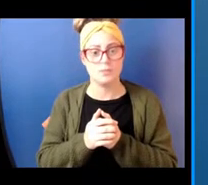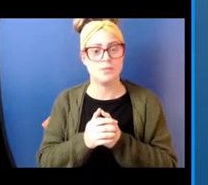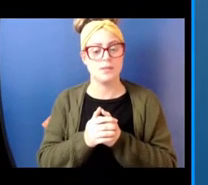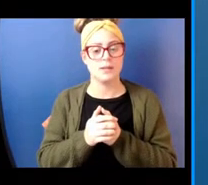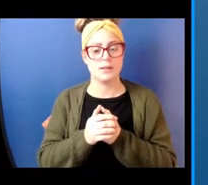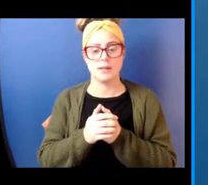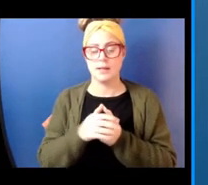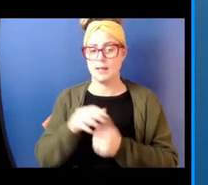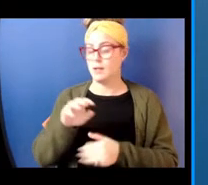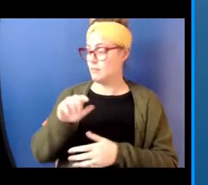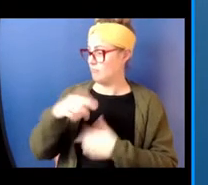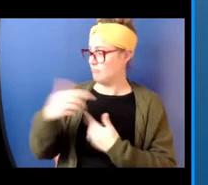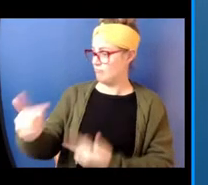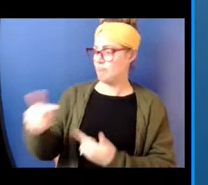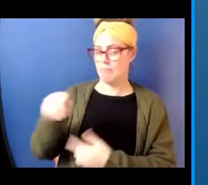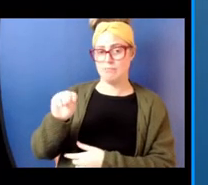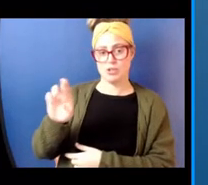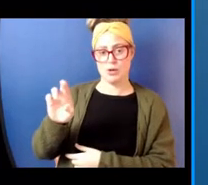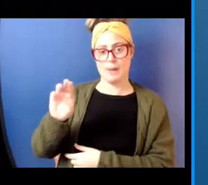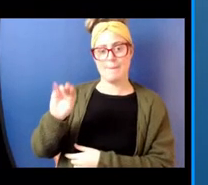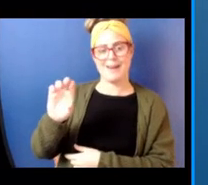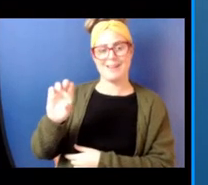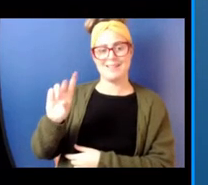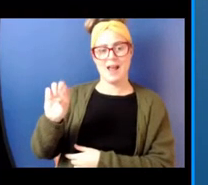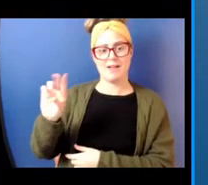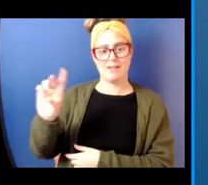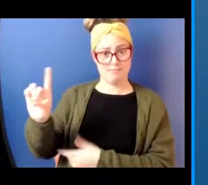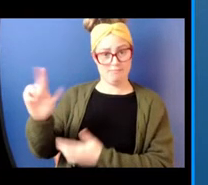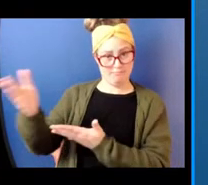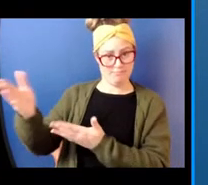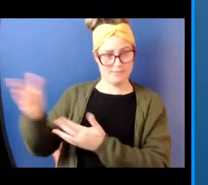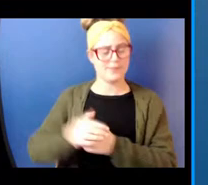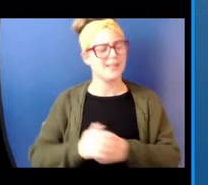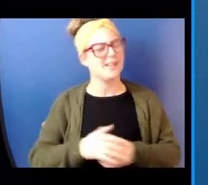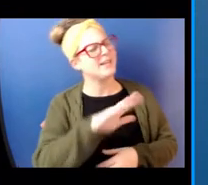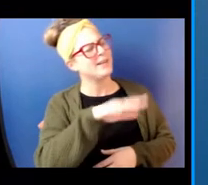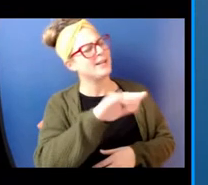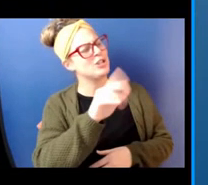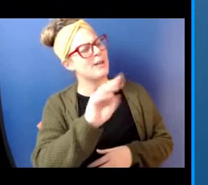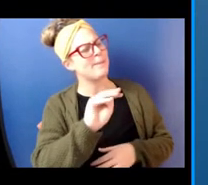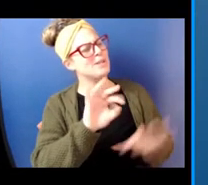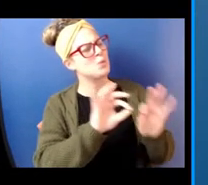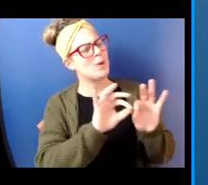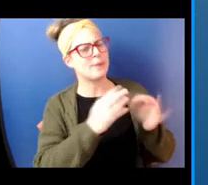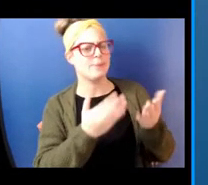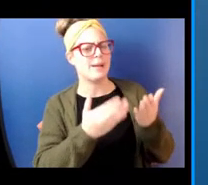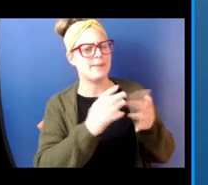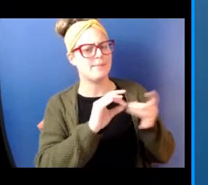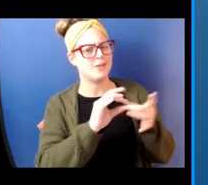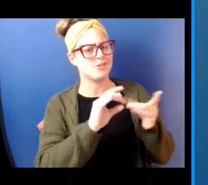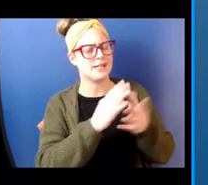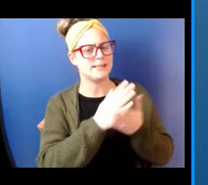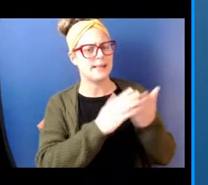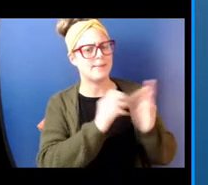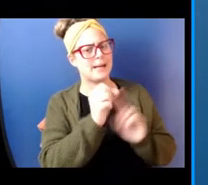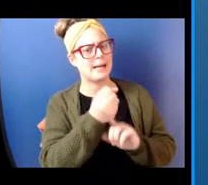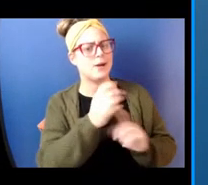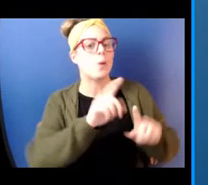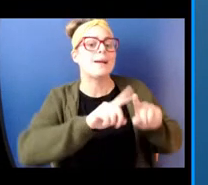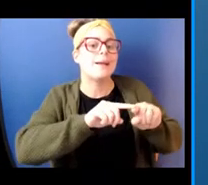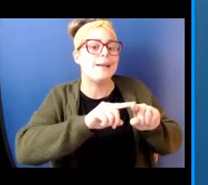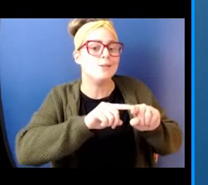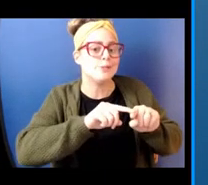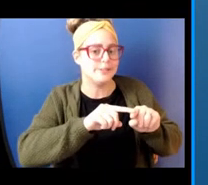Mr McDonald Jim it may be worth mentioning some of the conditions and in particular I think um